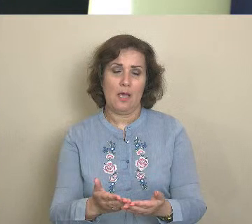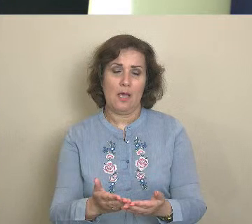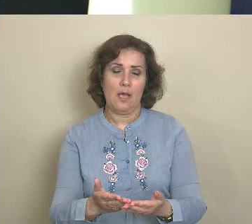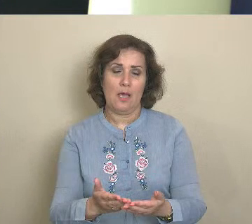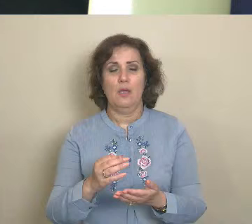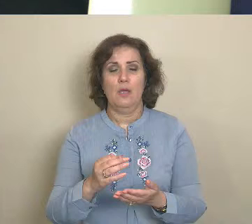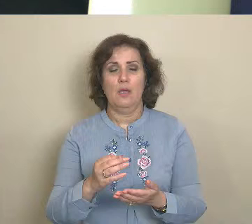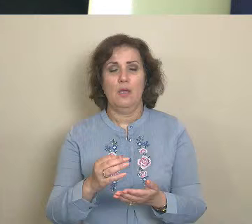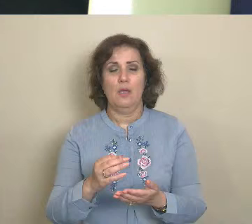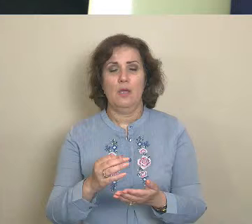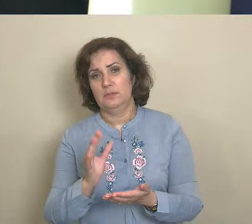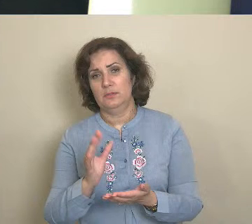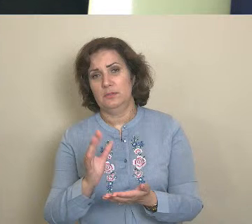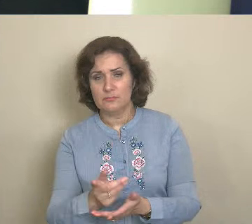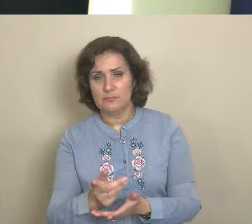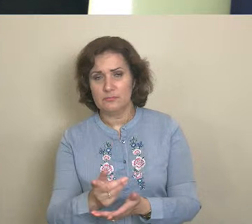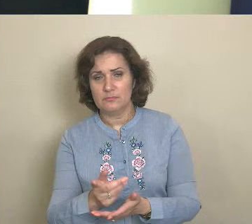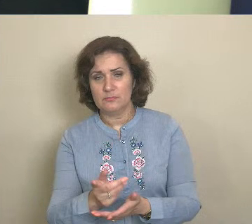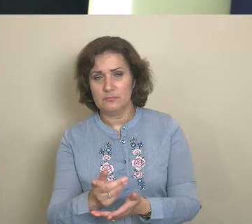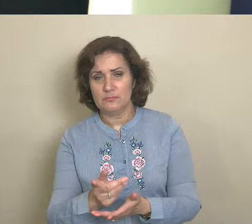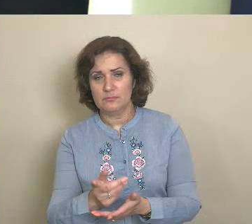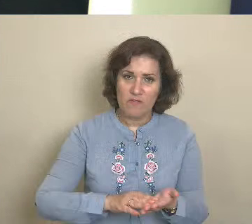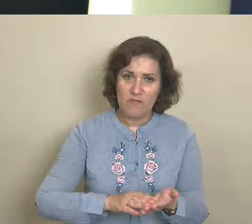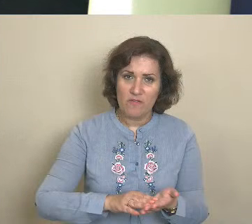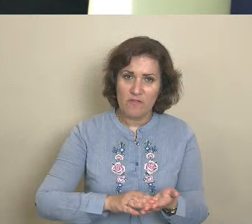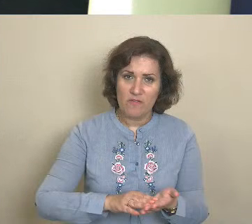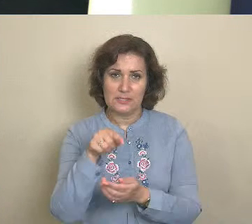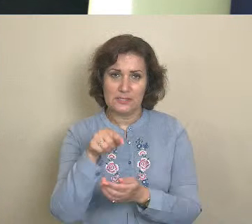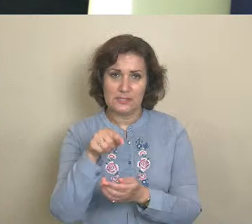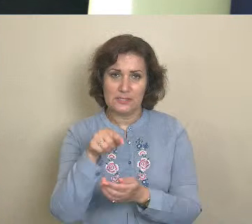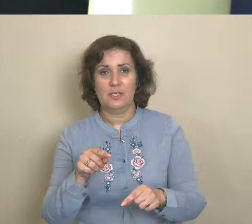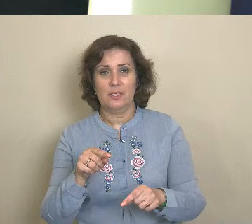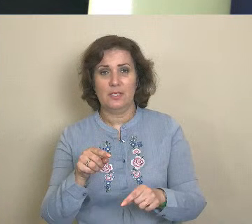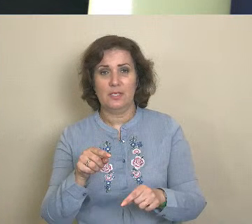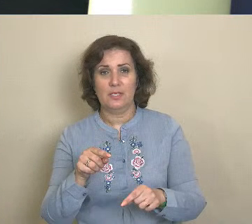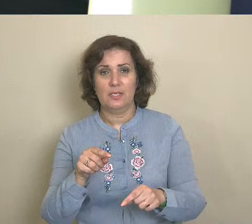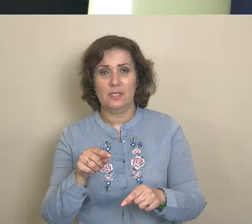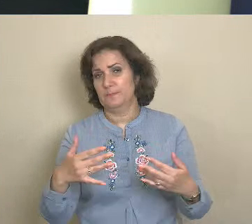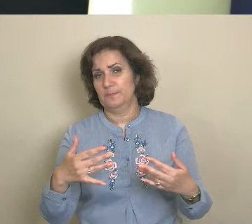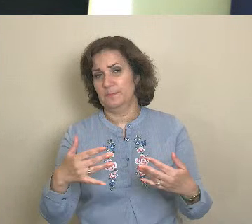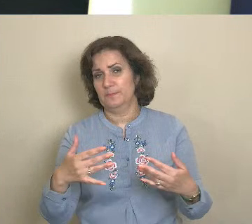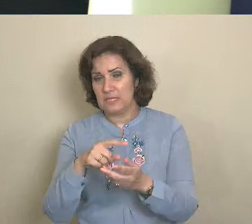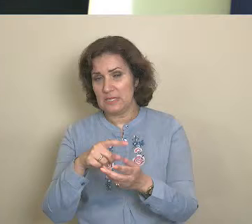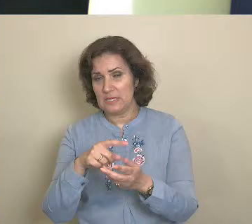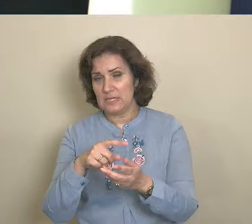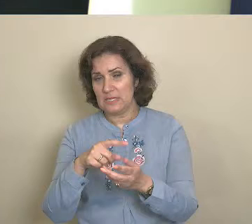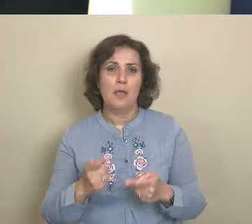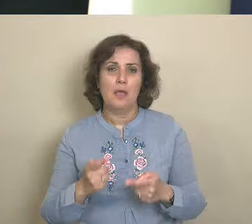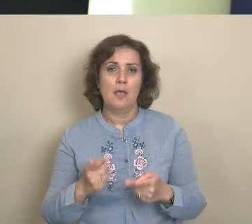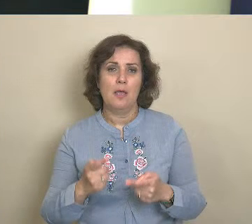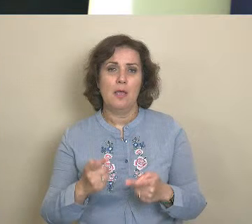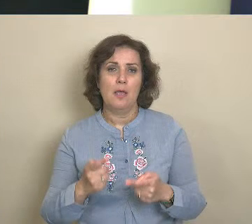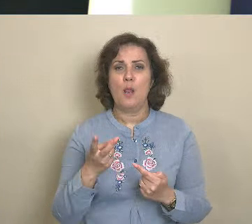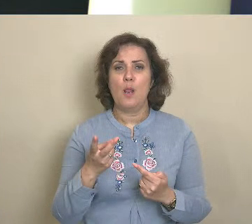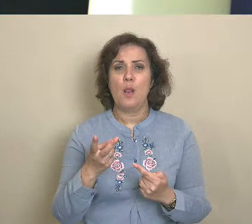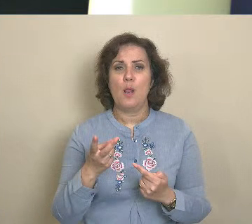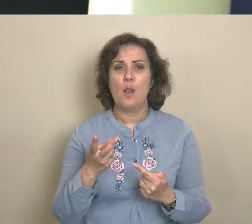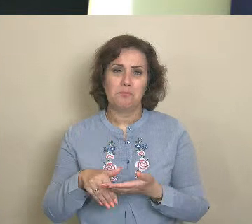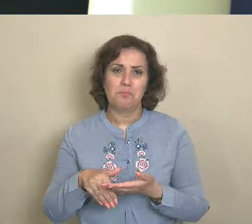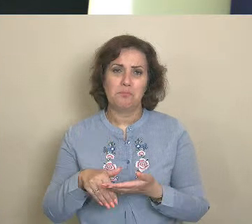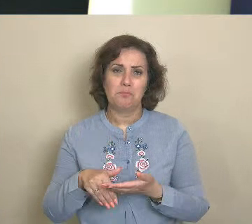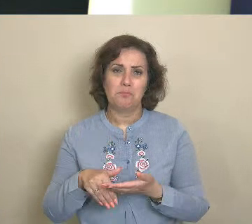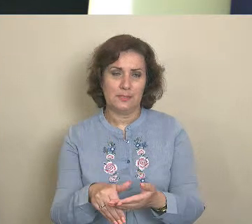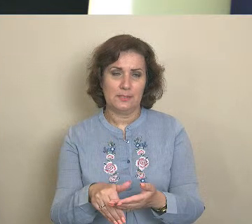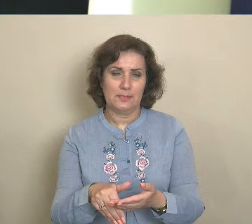get in electronic form and in writing, by correspondence, by mail,